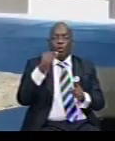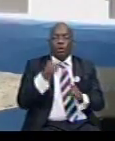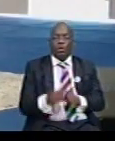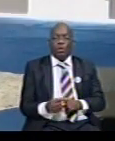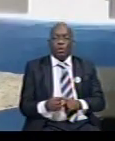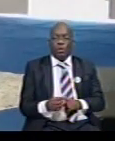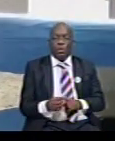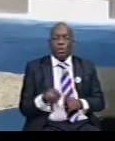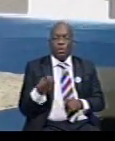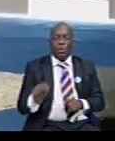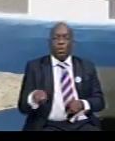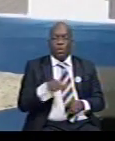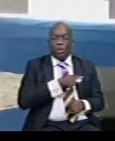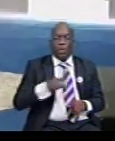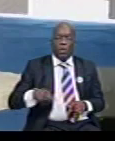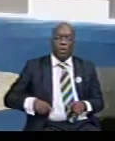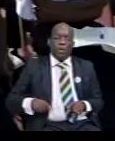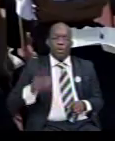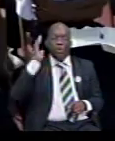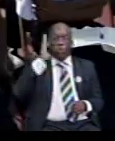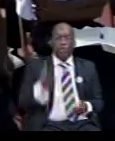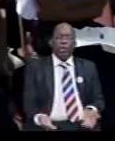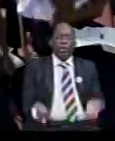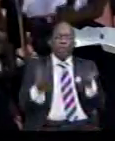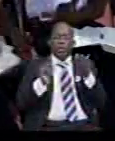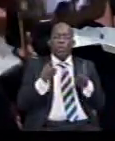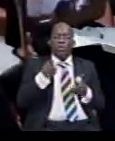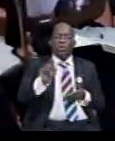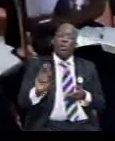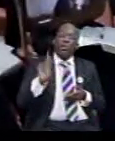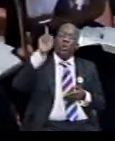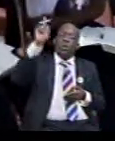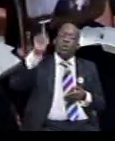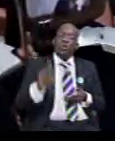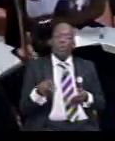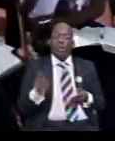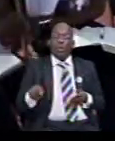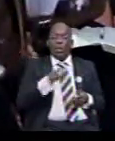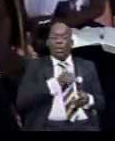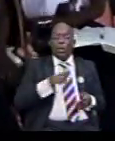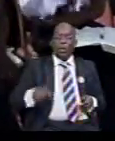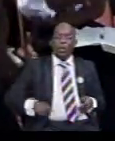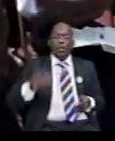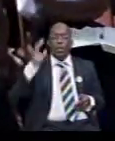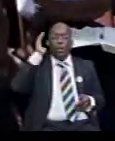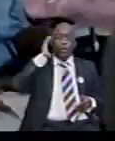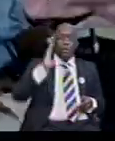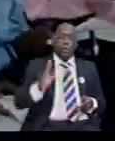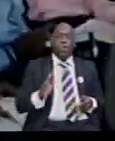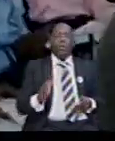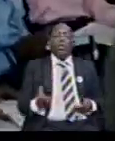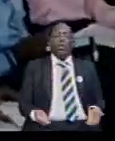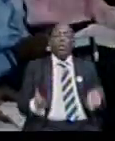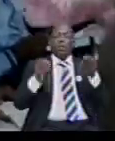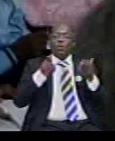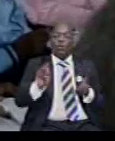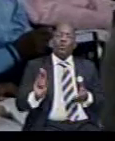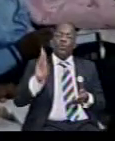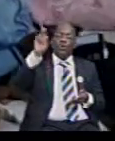The Lord will raise you up. The Lord will build you up. We